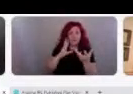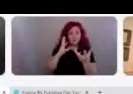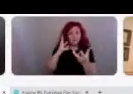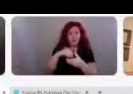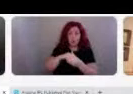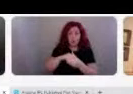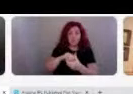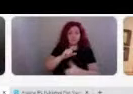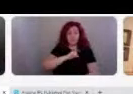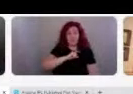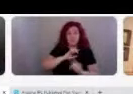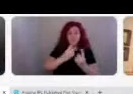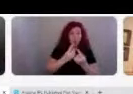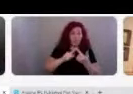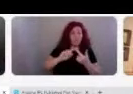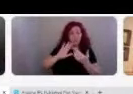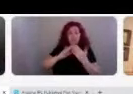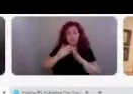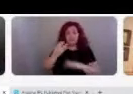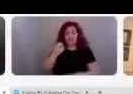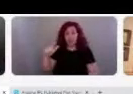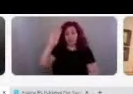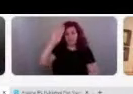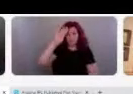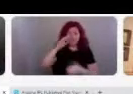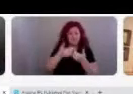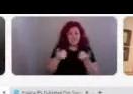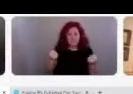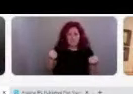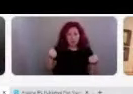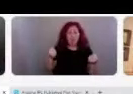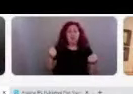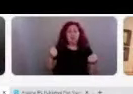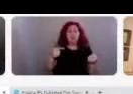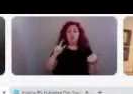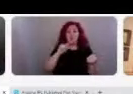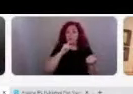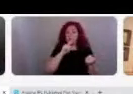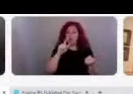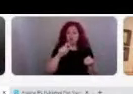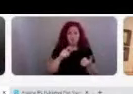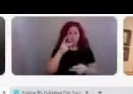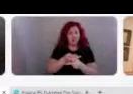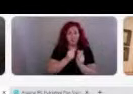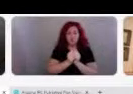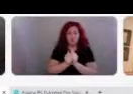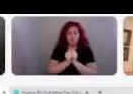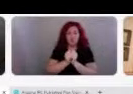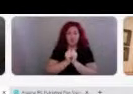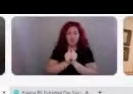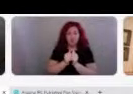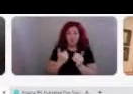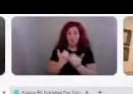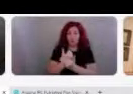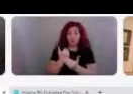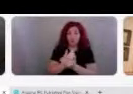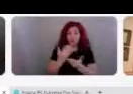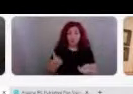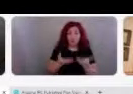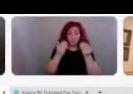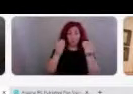department they're separated into legislative districts so i think gilbert should be all kept together the new proposed